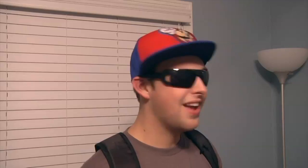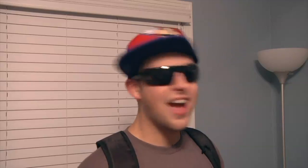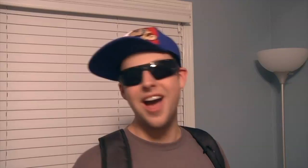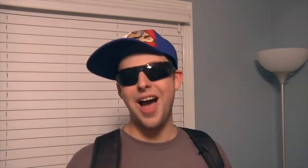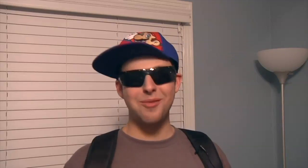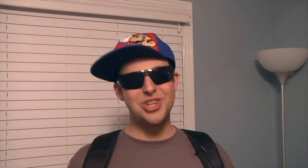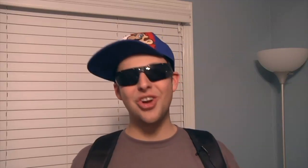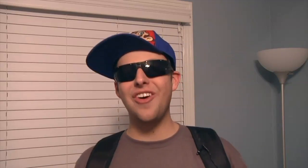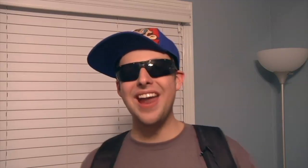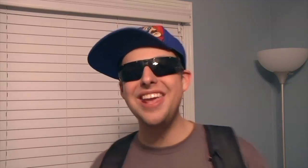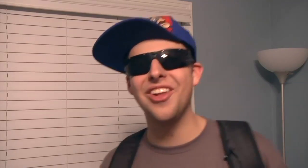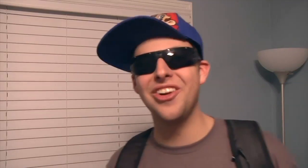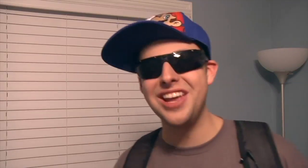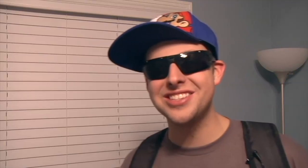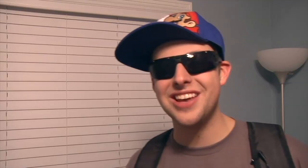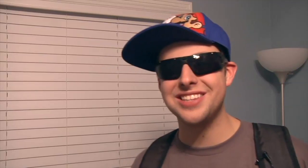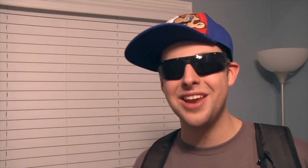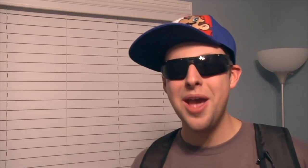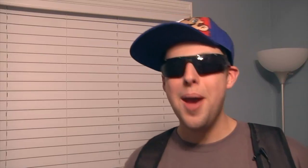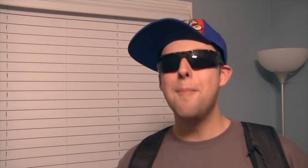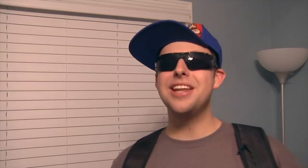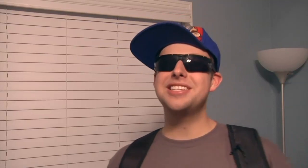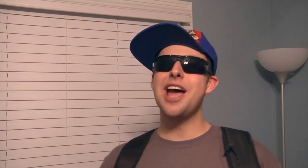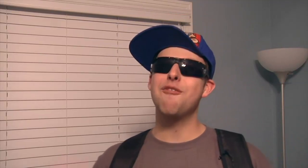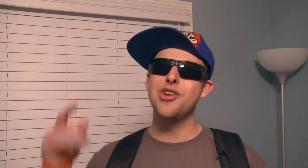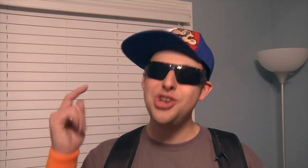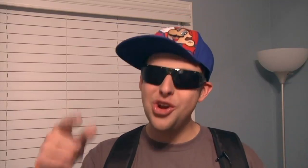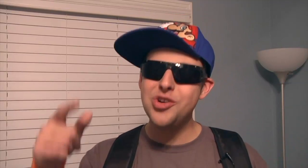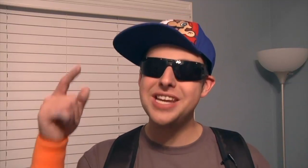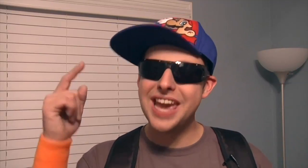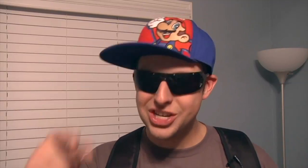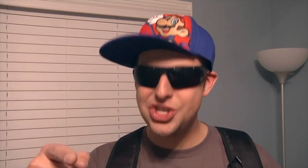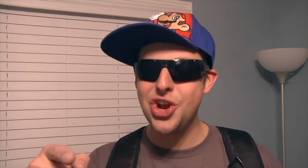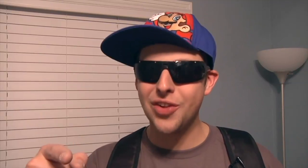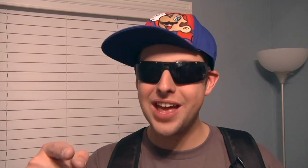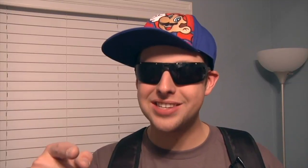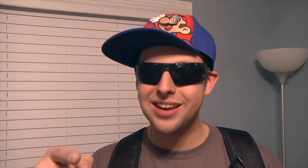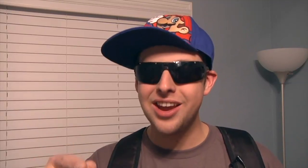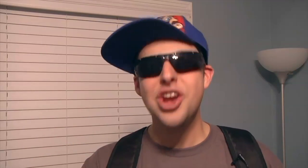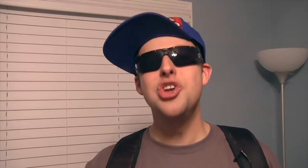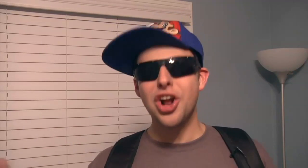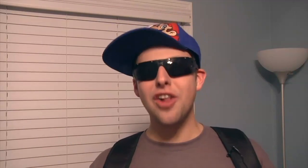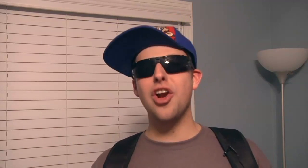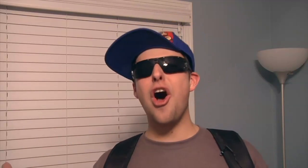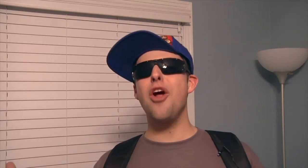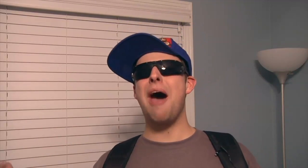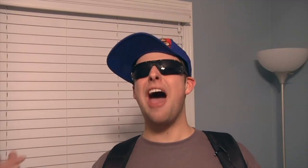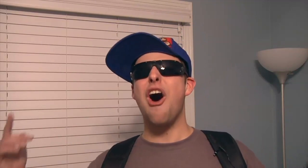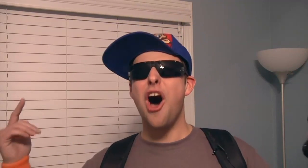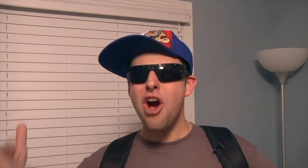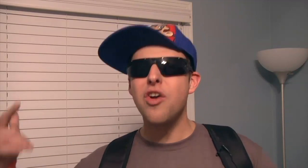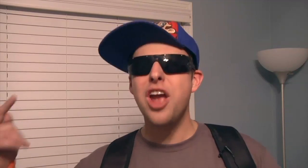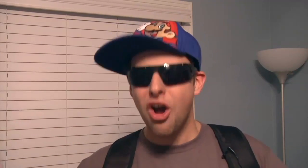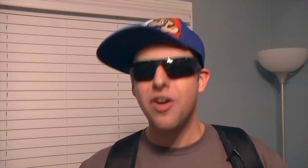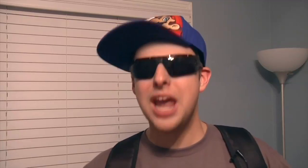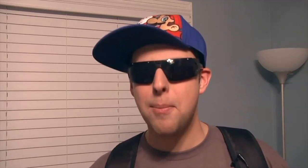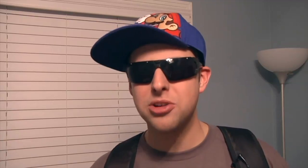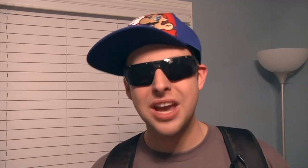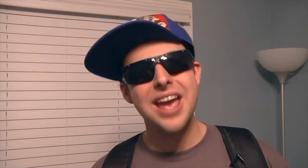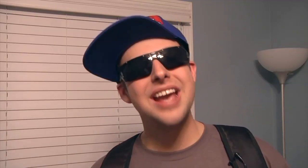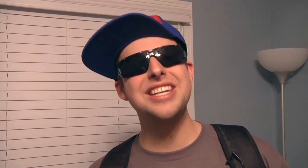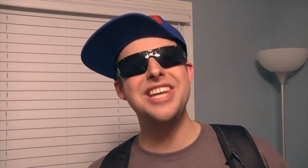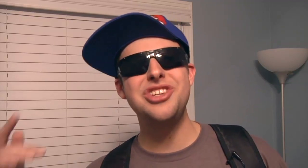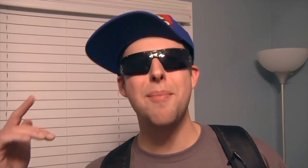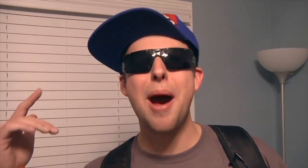church. I'm sure glad he learned his lesson, but it's time for you to get into your lesson. You're going to learn all about how hungry, hungry